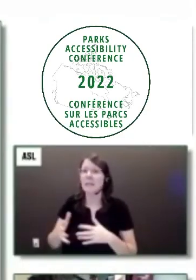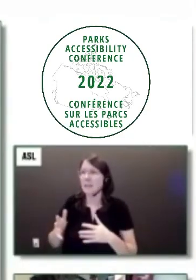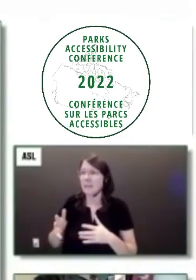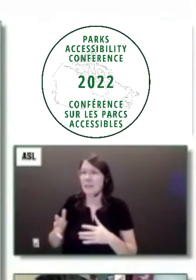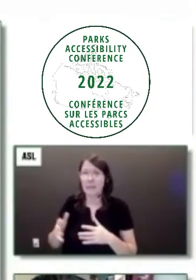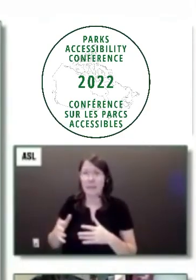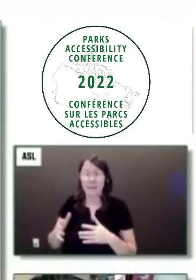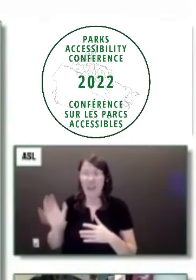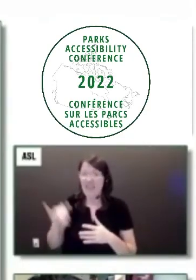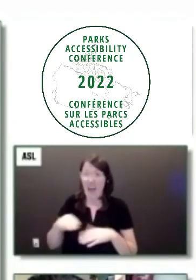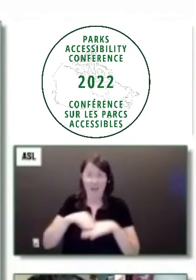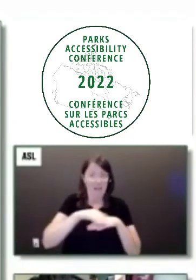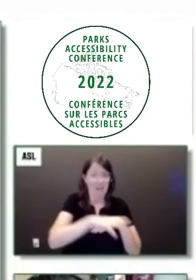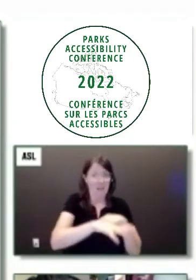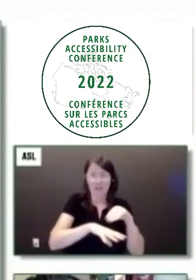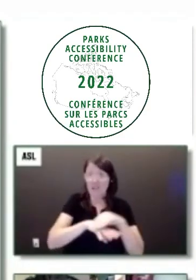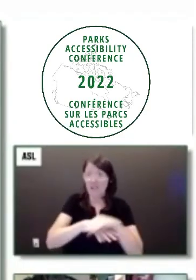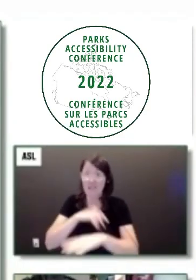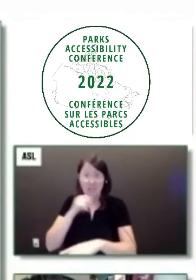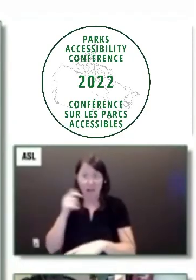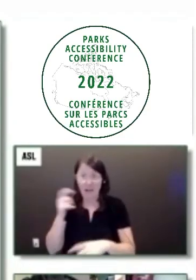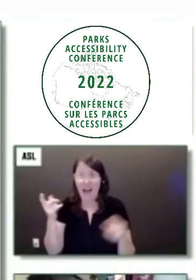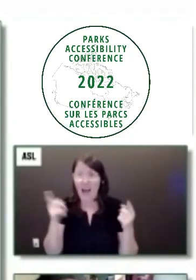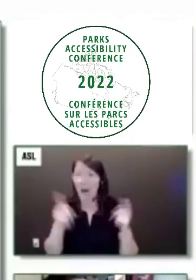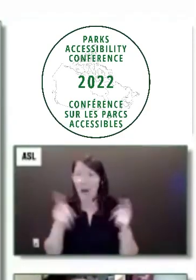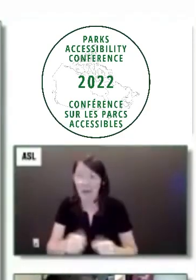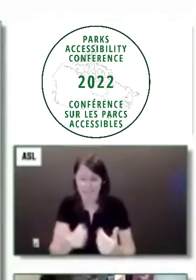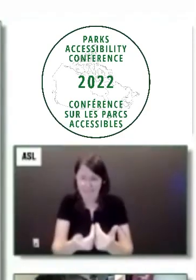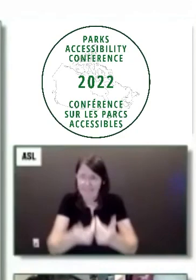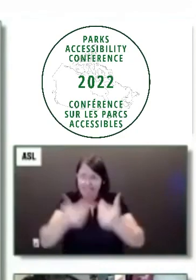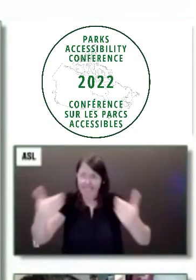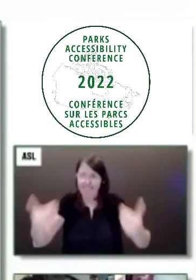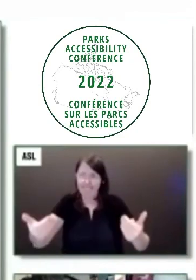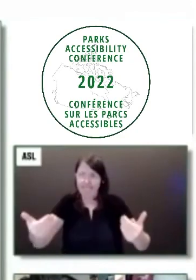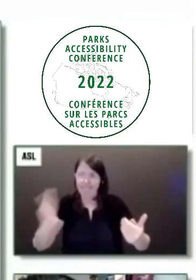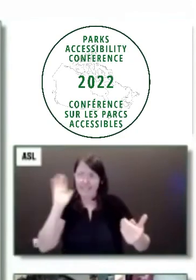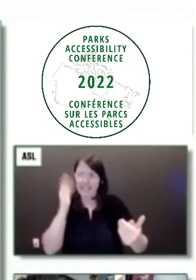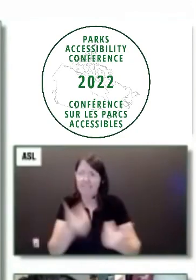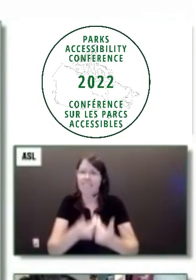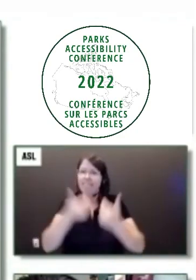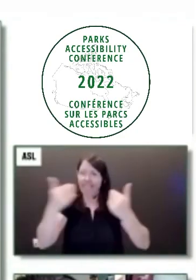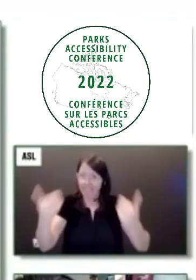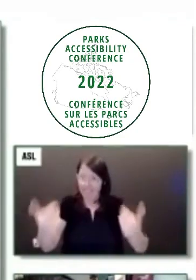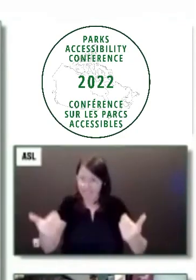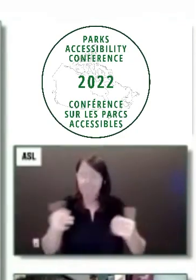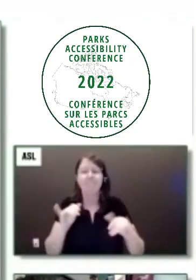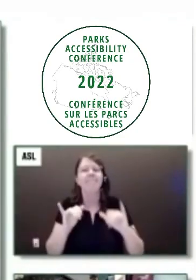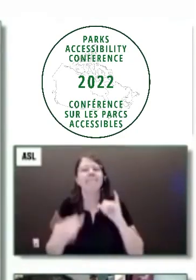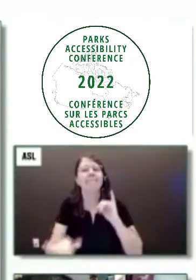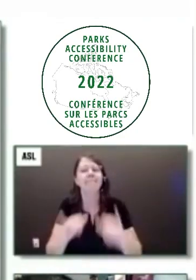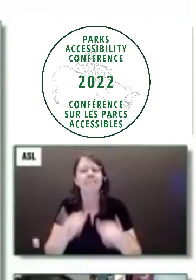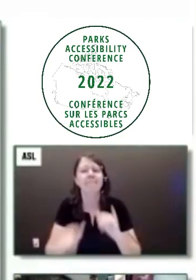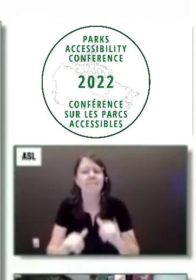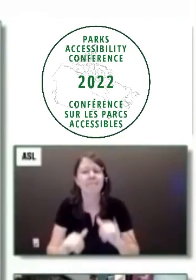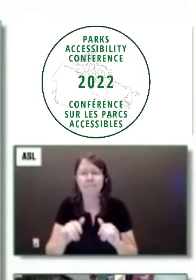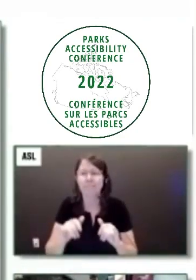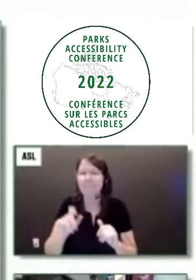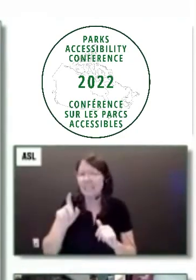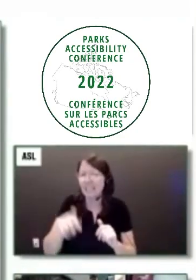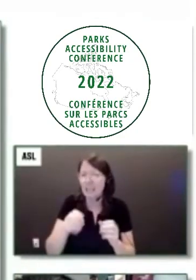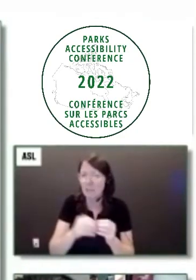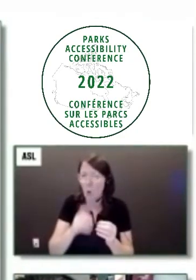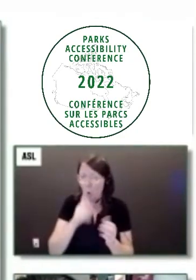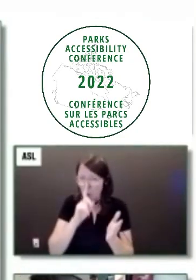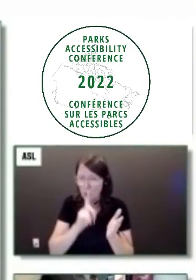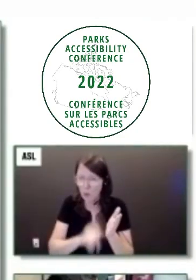to be happening. So given that, there seems to be a need for more work exploring where these realms overlap,